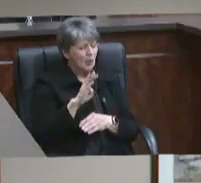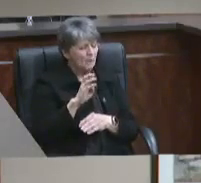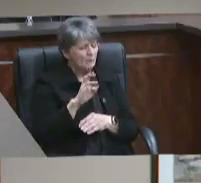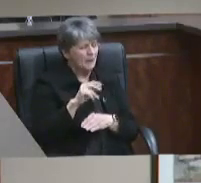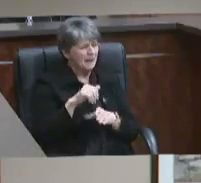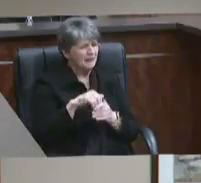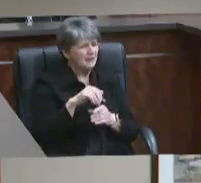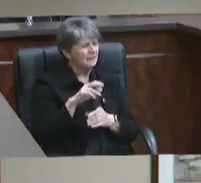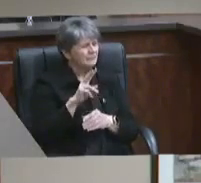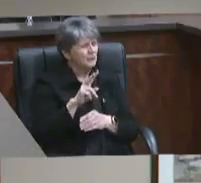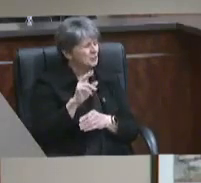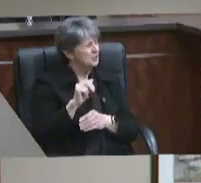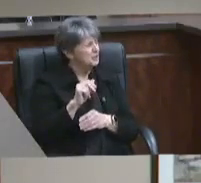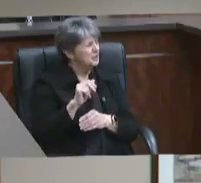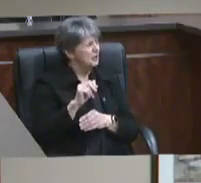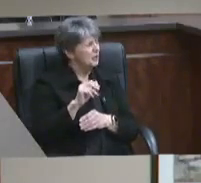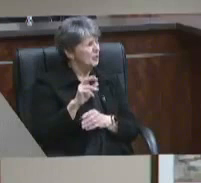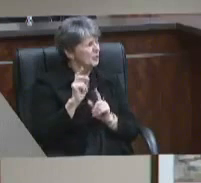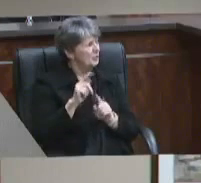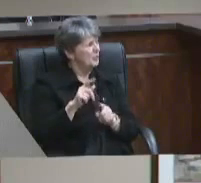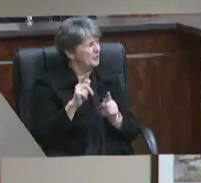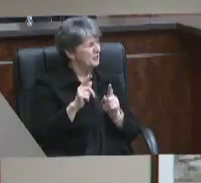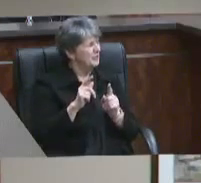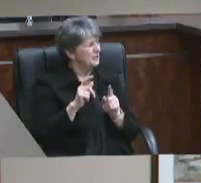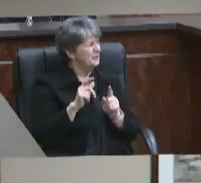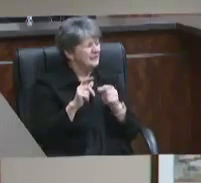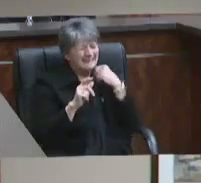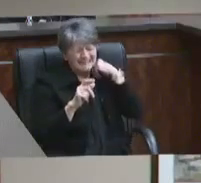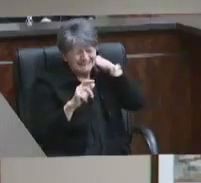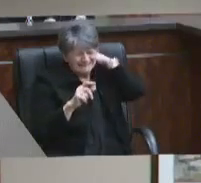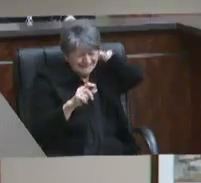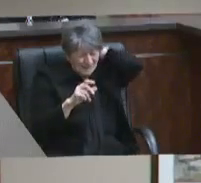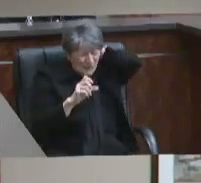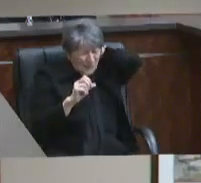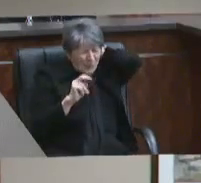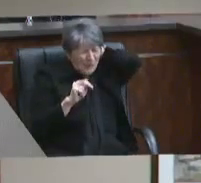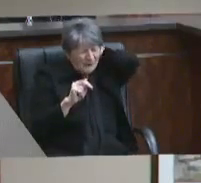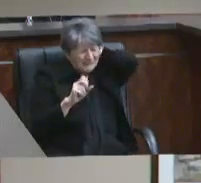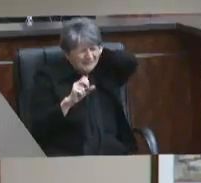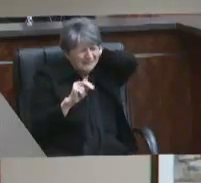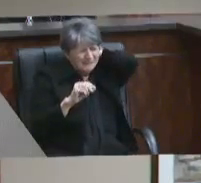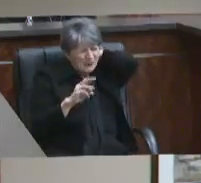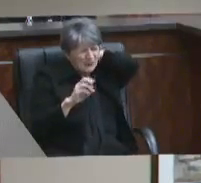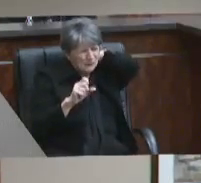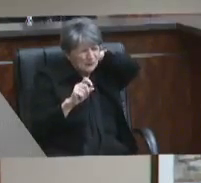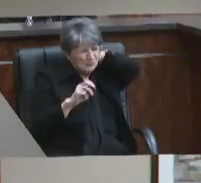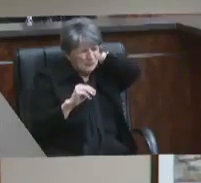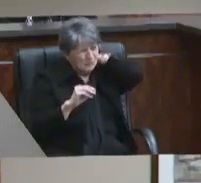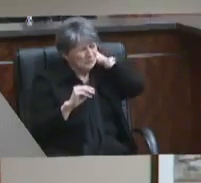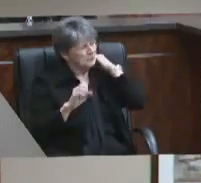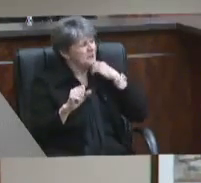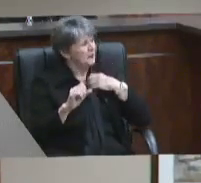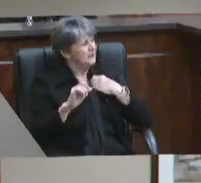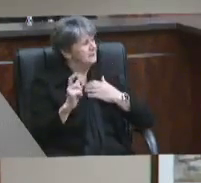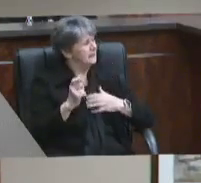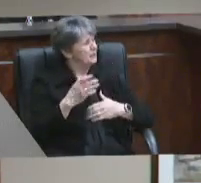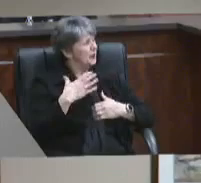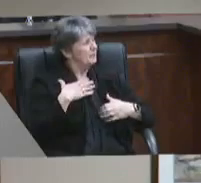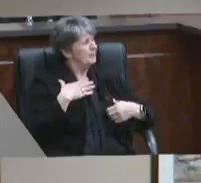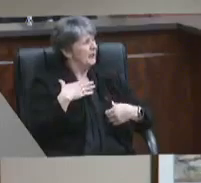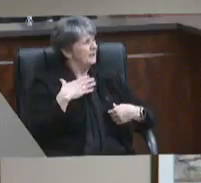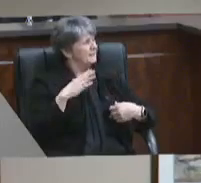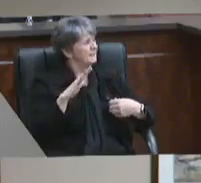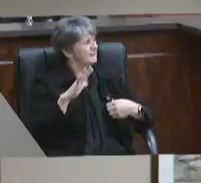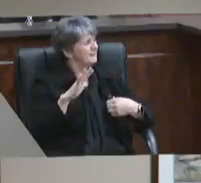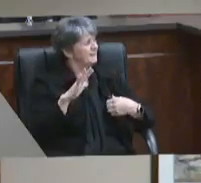the snowstorm that was coming through town. So his offer came at just the right time for me. I celebrate my 5th year anniversary with the